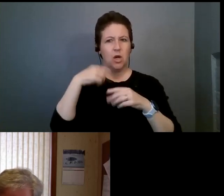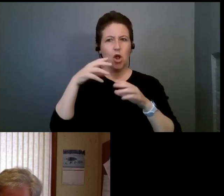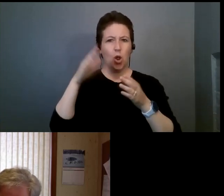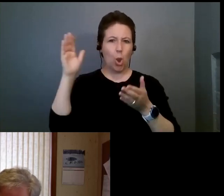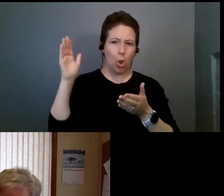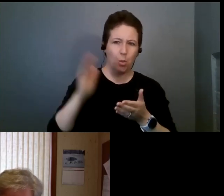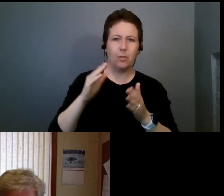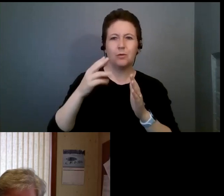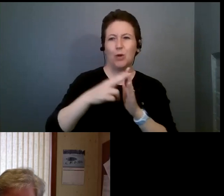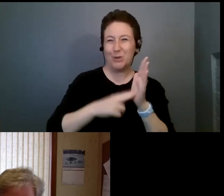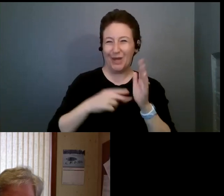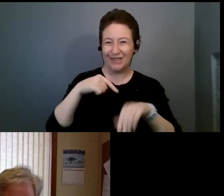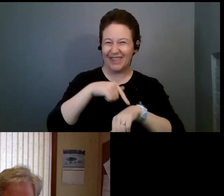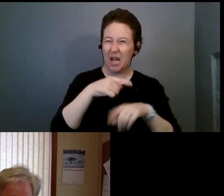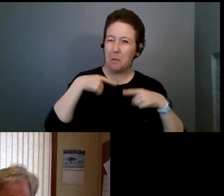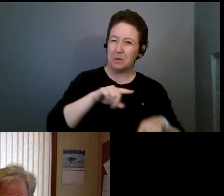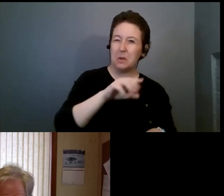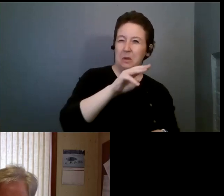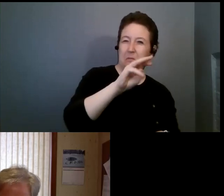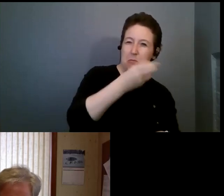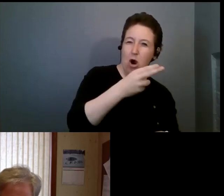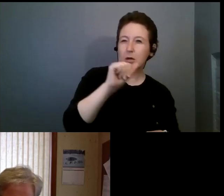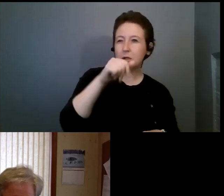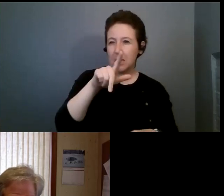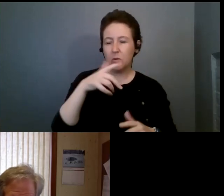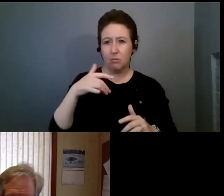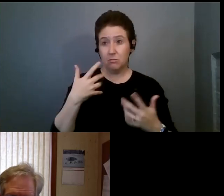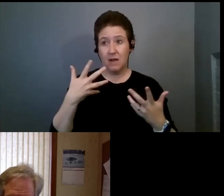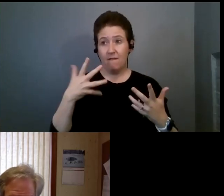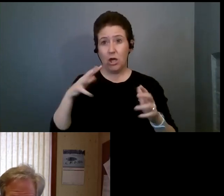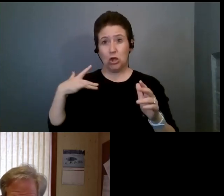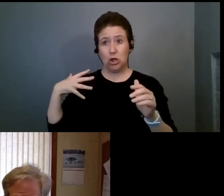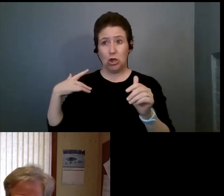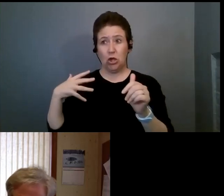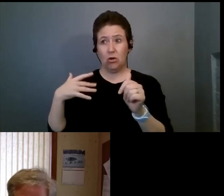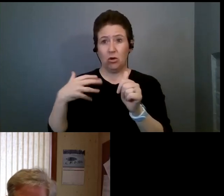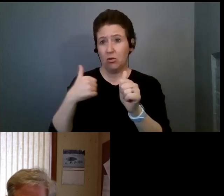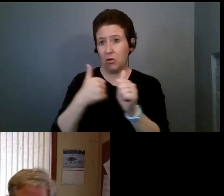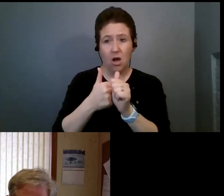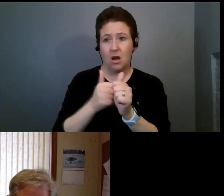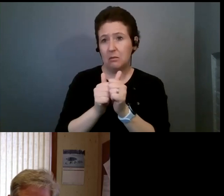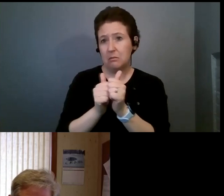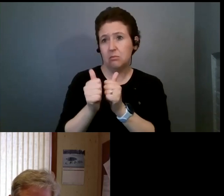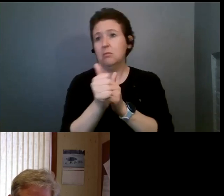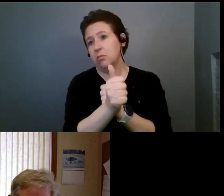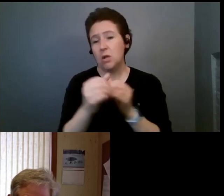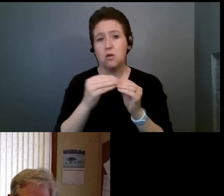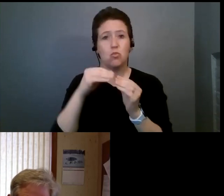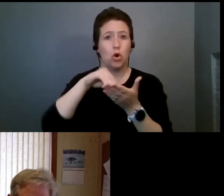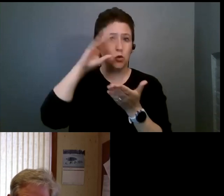periods in March and April that would normally, but we've made up all of that difference, and we still see more and more